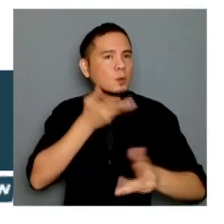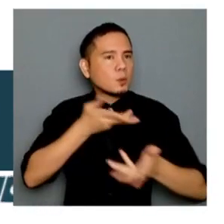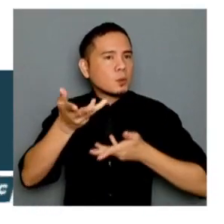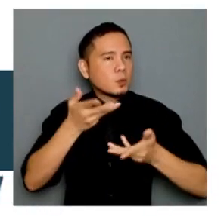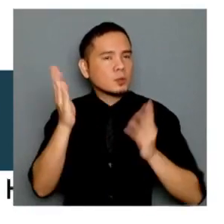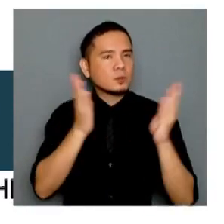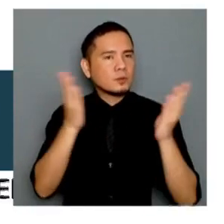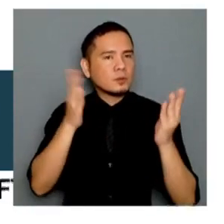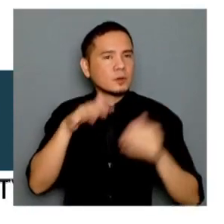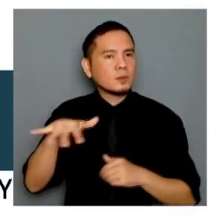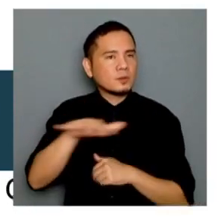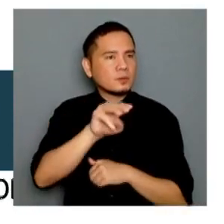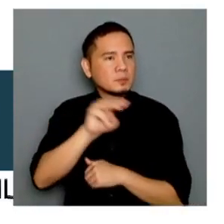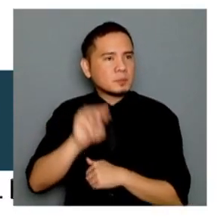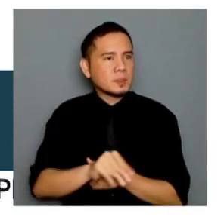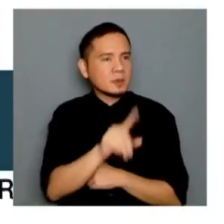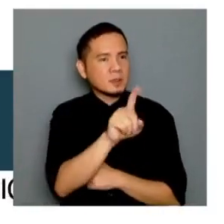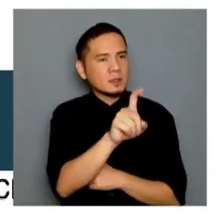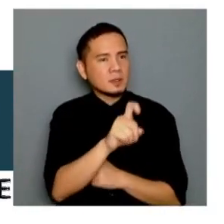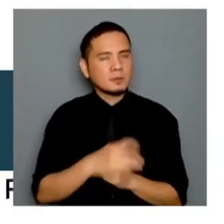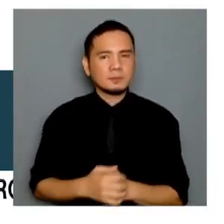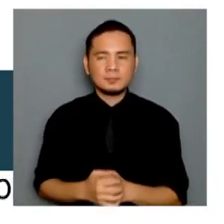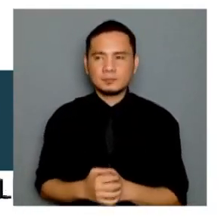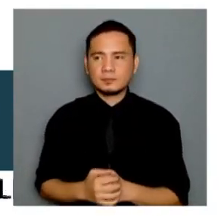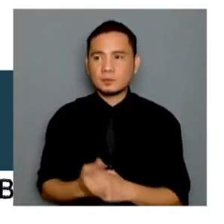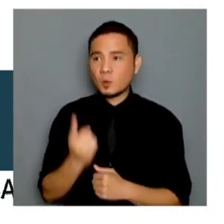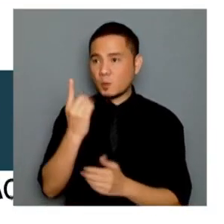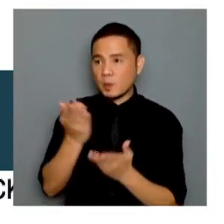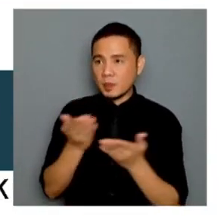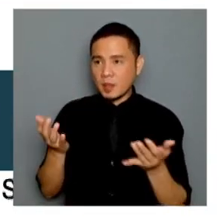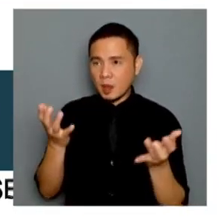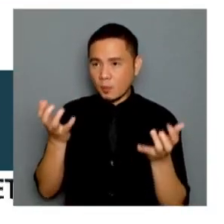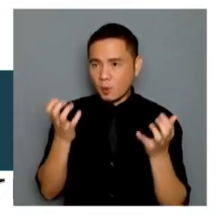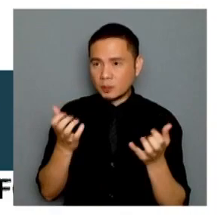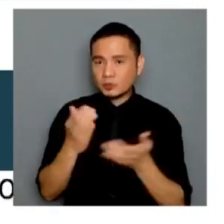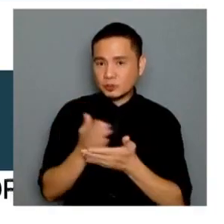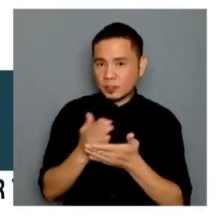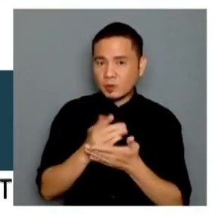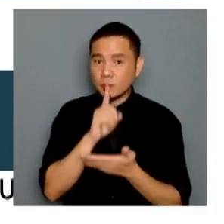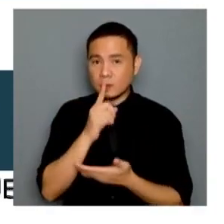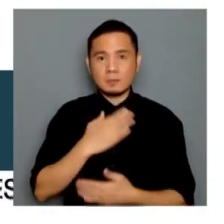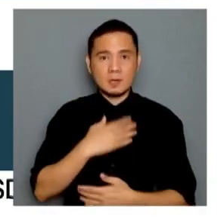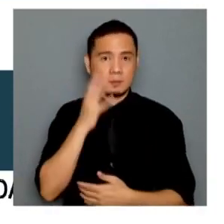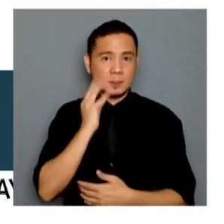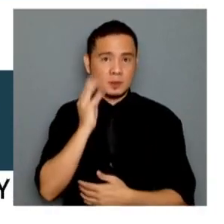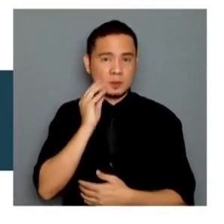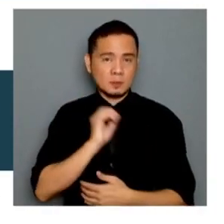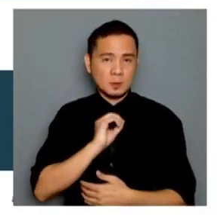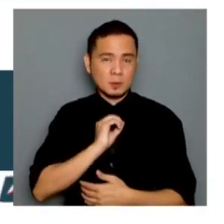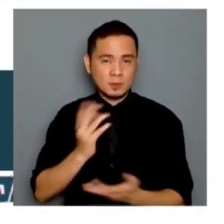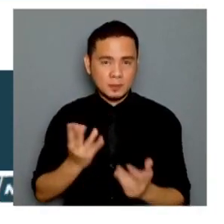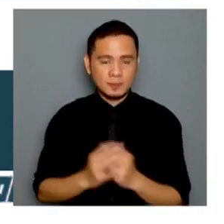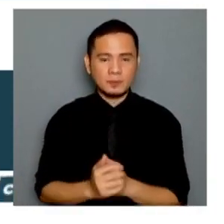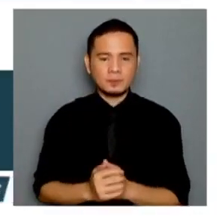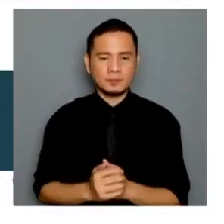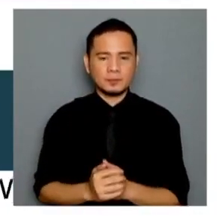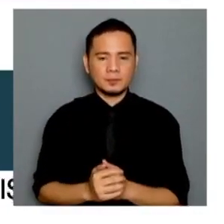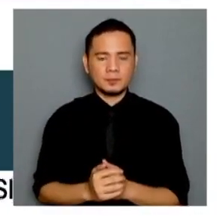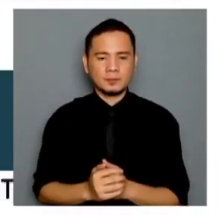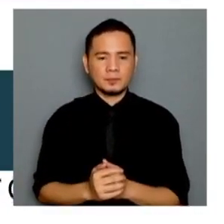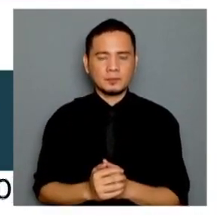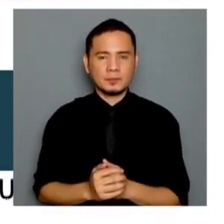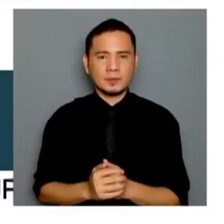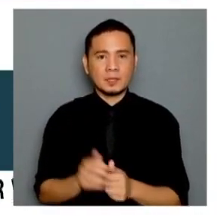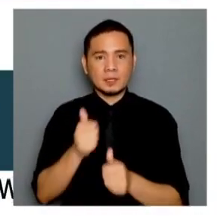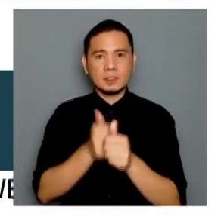Mayor? One thing I would like to share, and this is something that I experienced during the pandemic, each